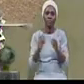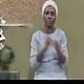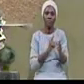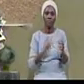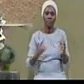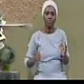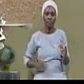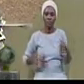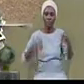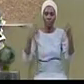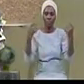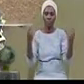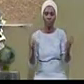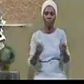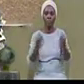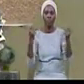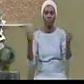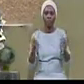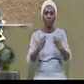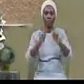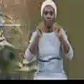Lord. Hallelujah.